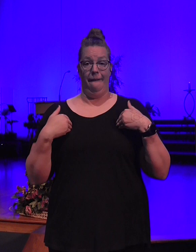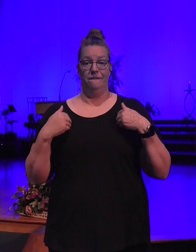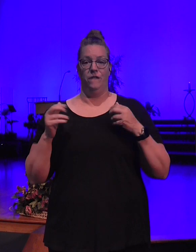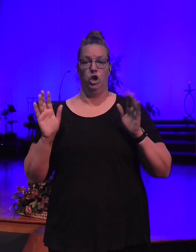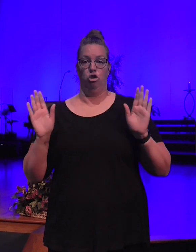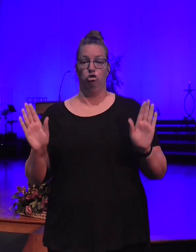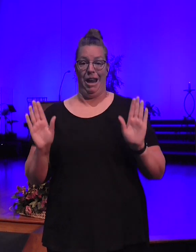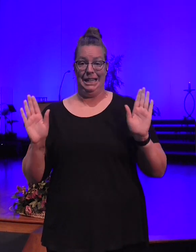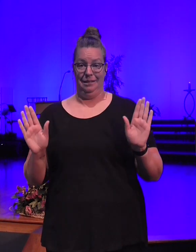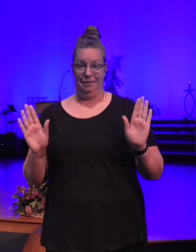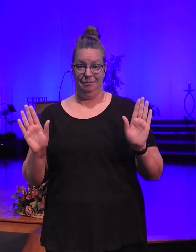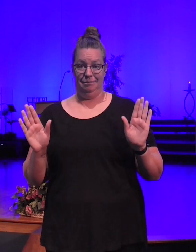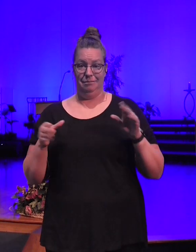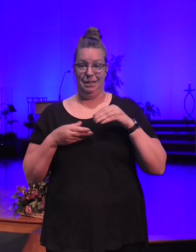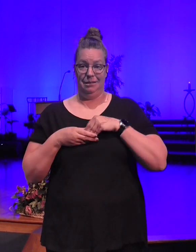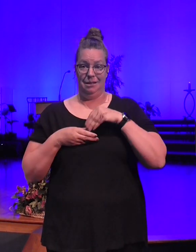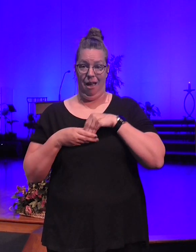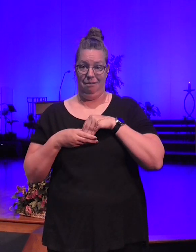within us.